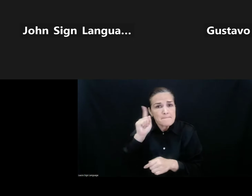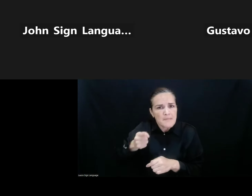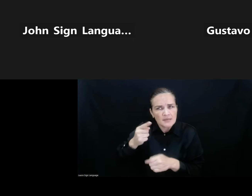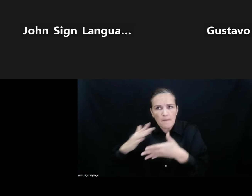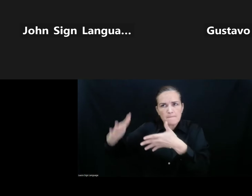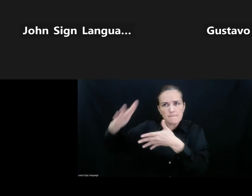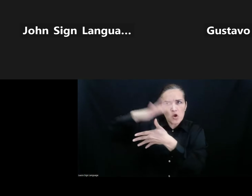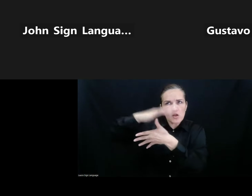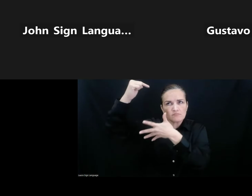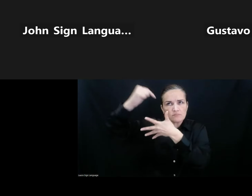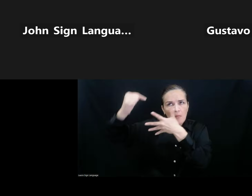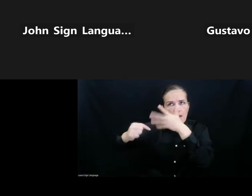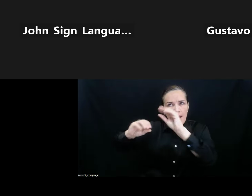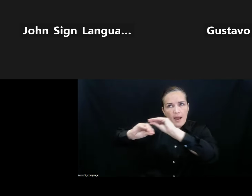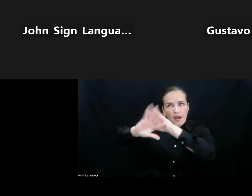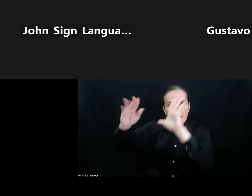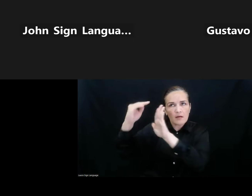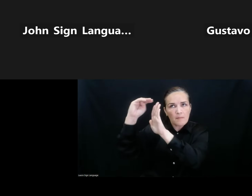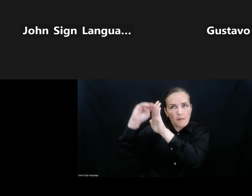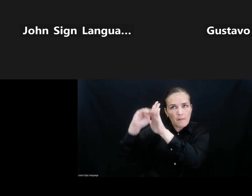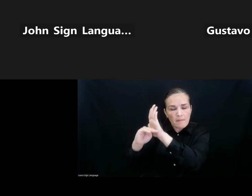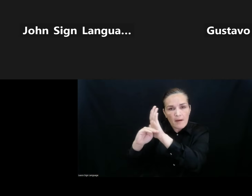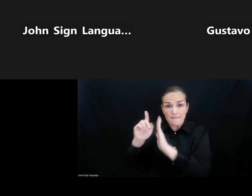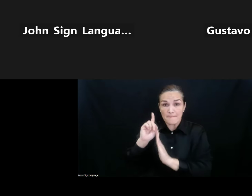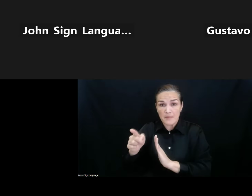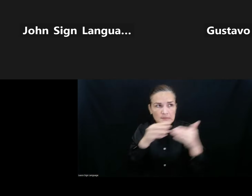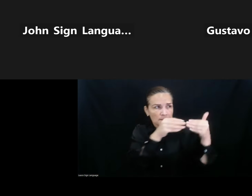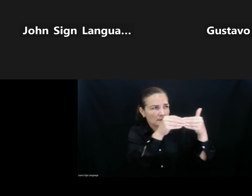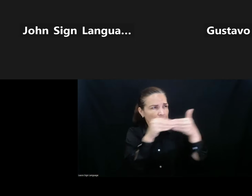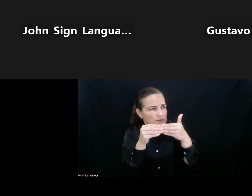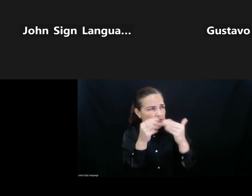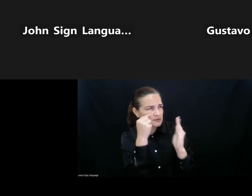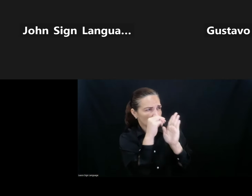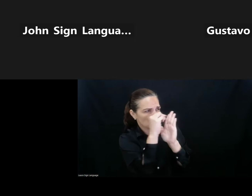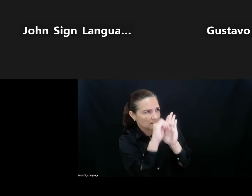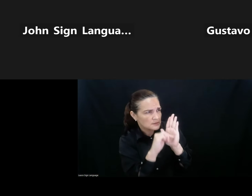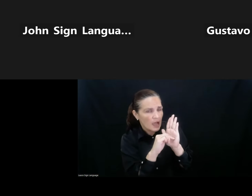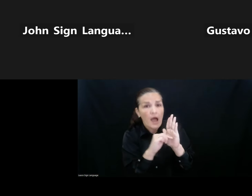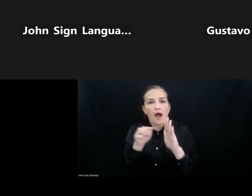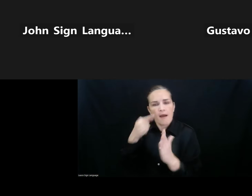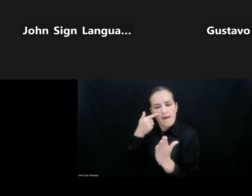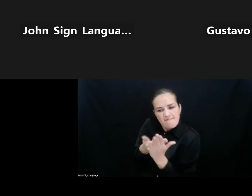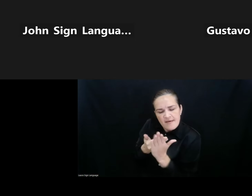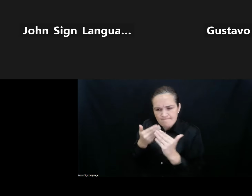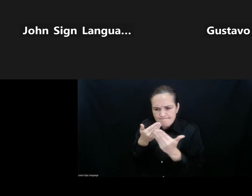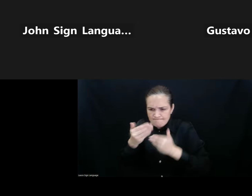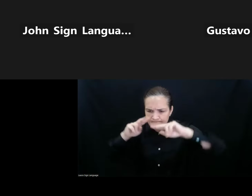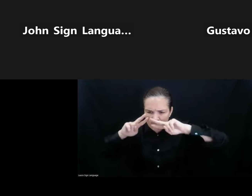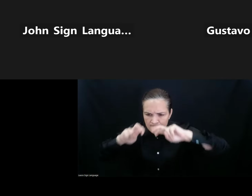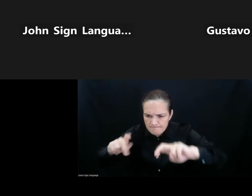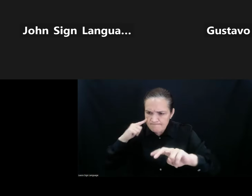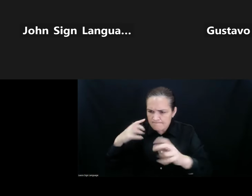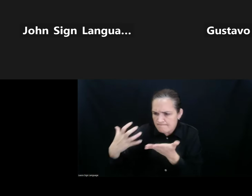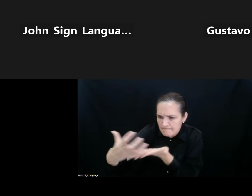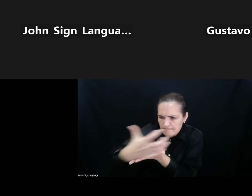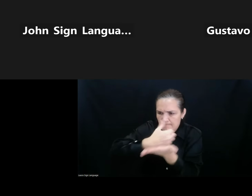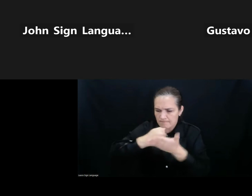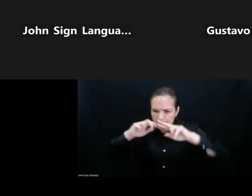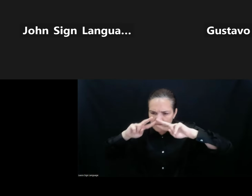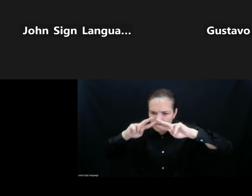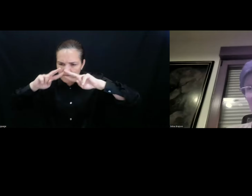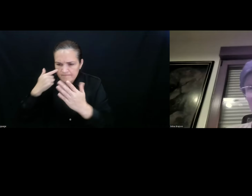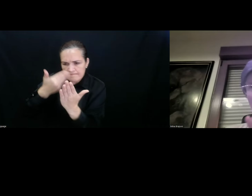solid evidence became our strongest tool. And it helped us, number one, weather these political transitions without losing